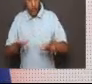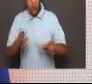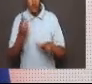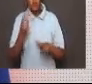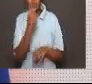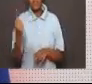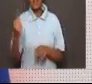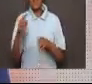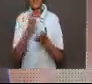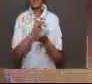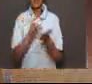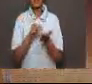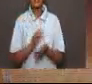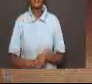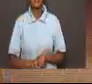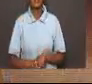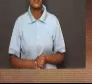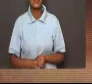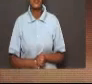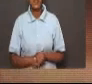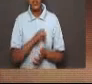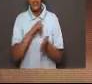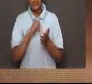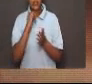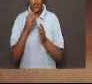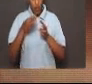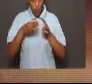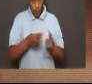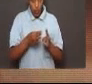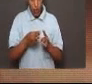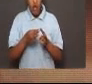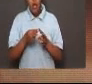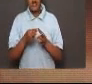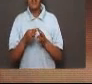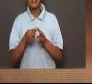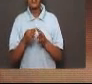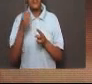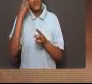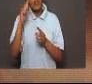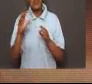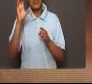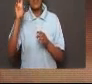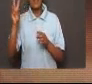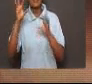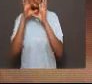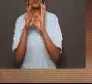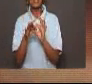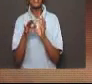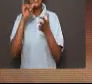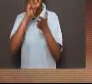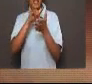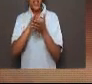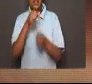certain molecules. It is a way of accounting for covalent bonds